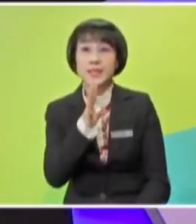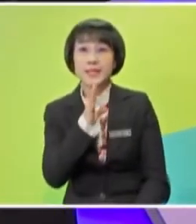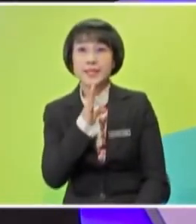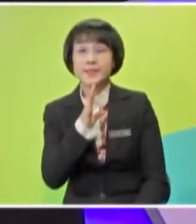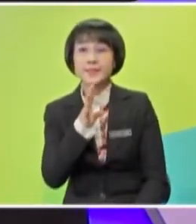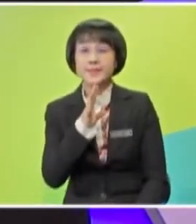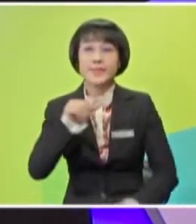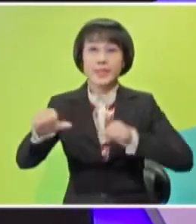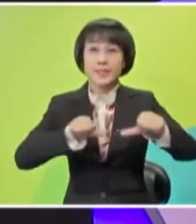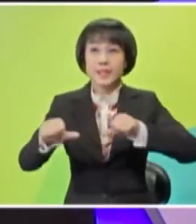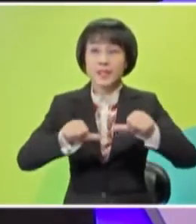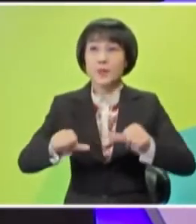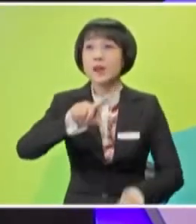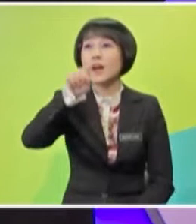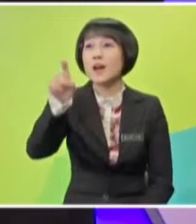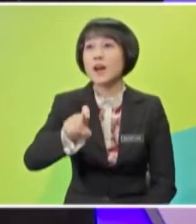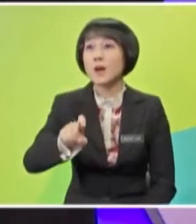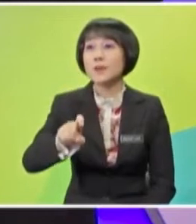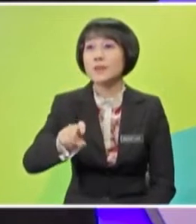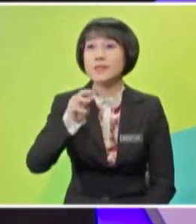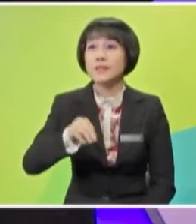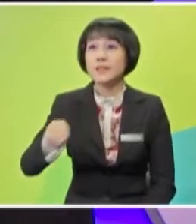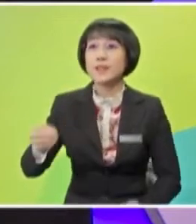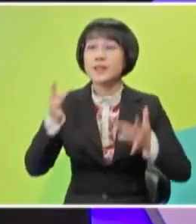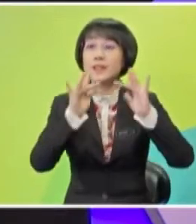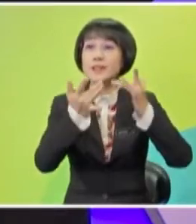ask our student online,